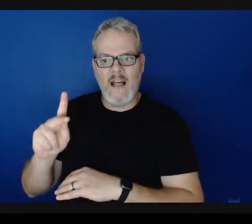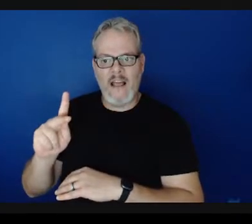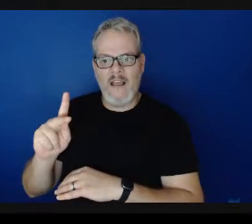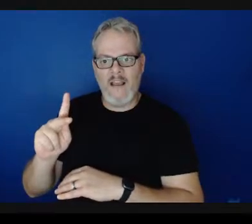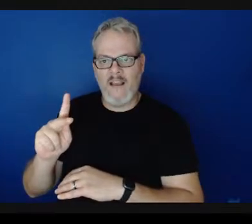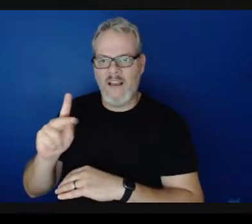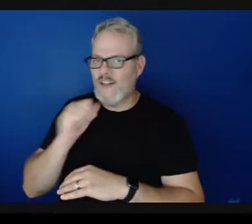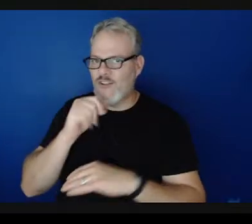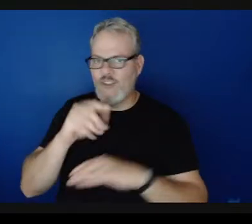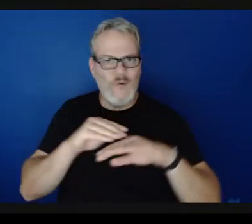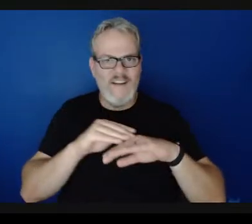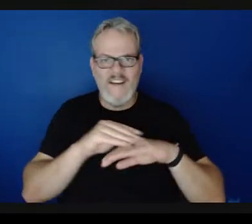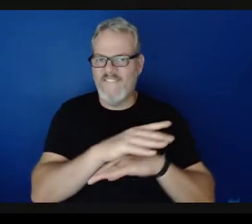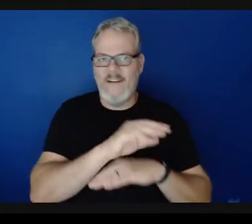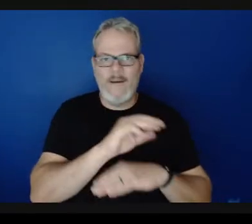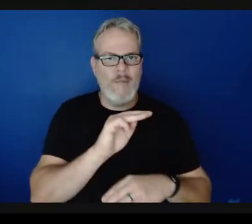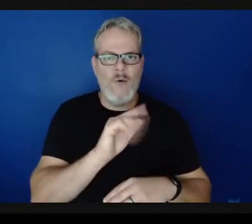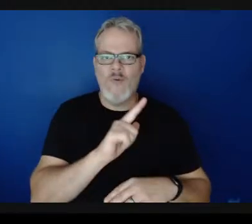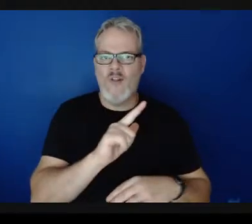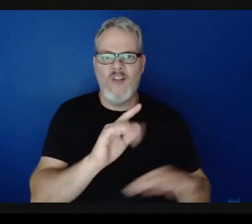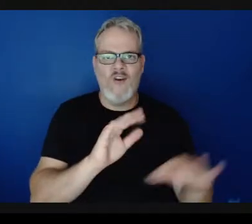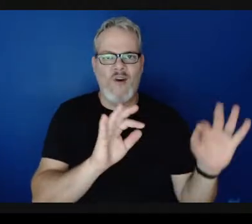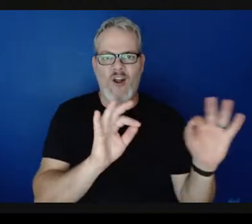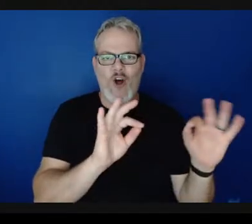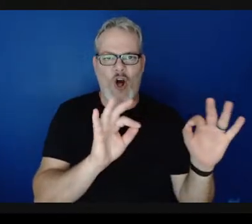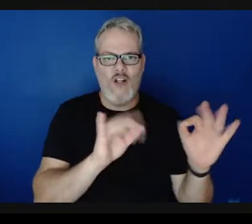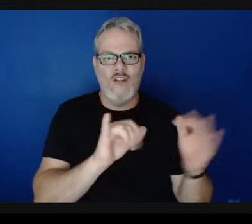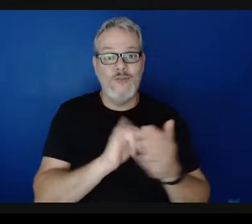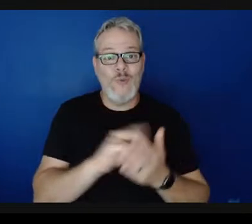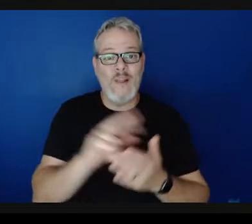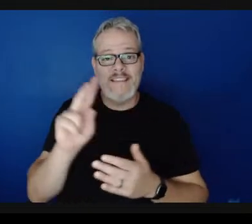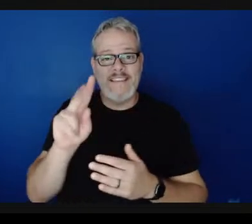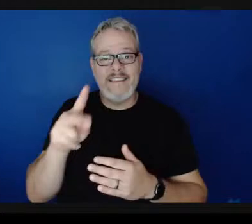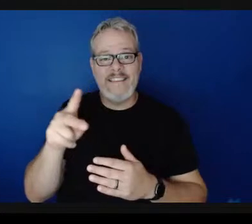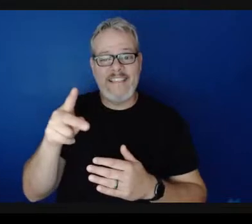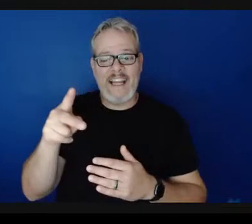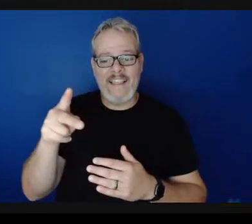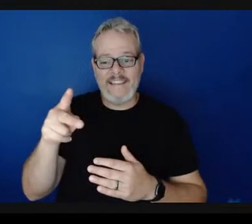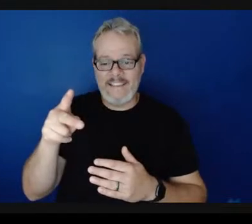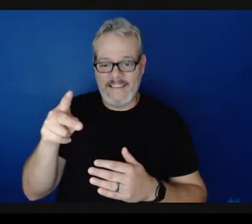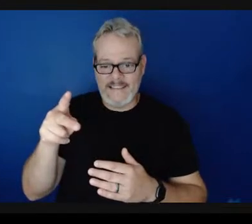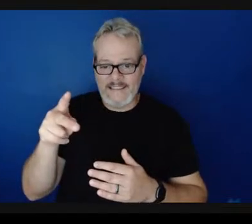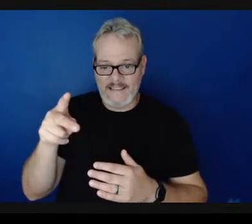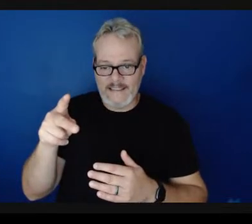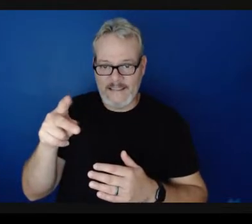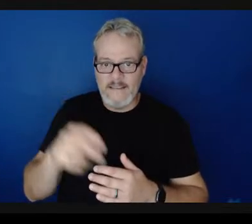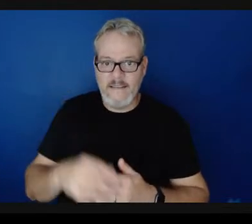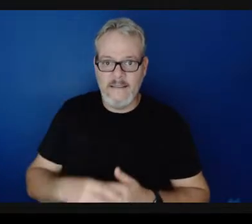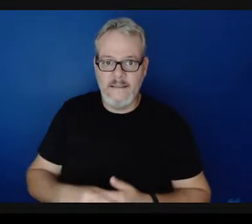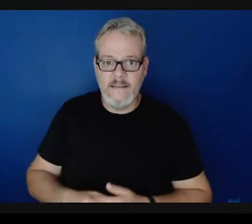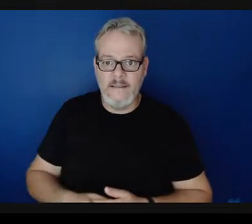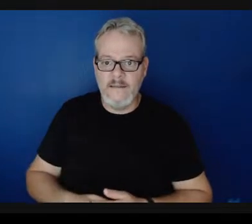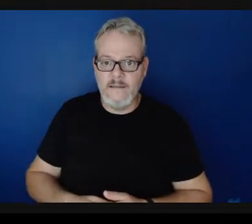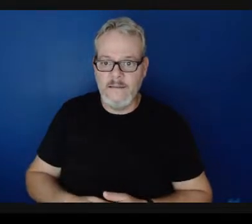on Mauna Loa whatsoever. So that's the second part, is this